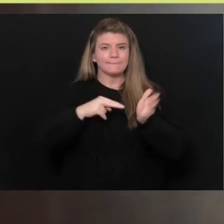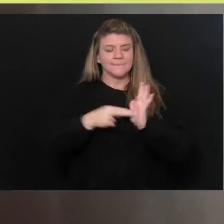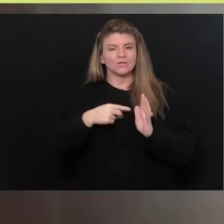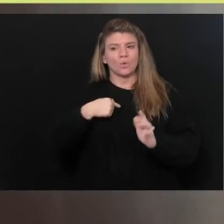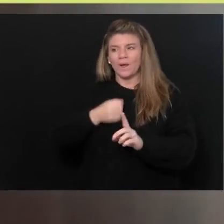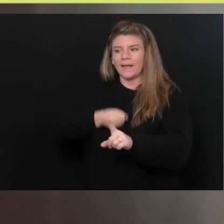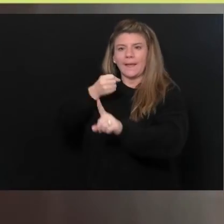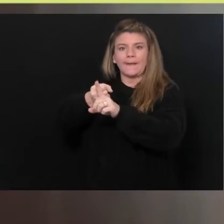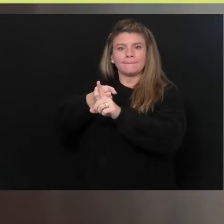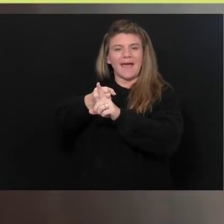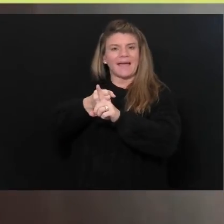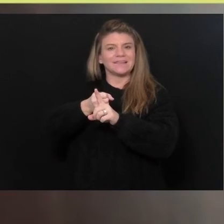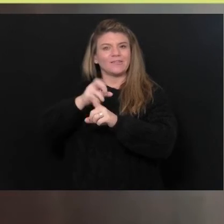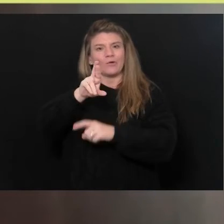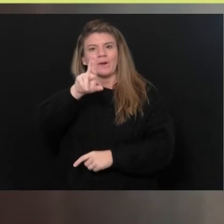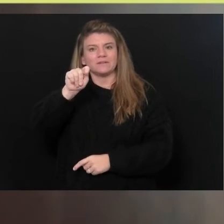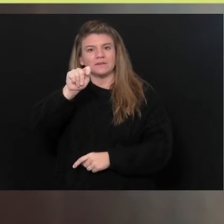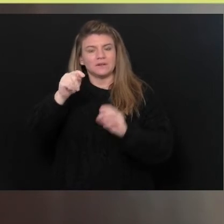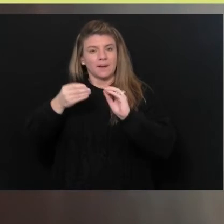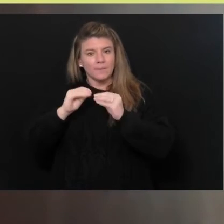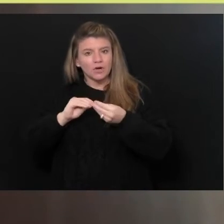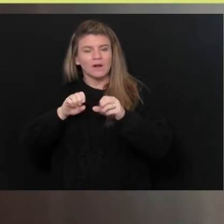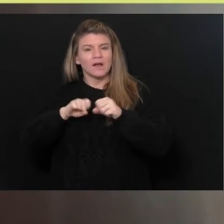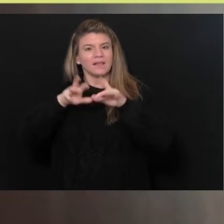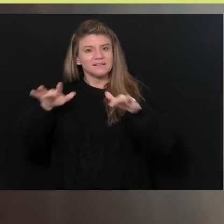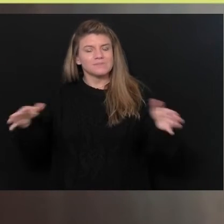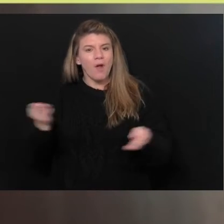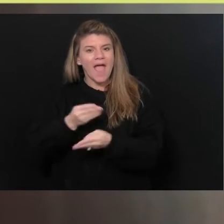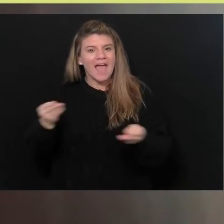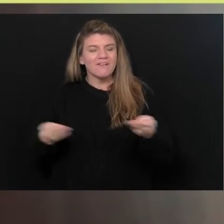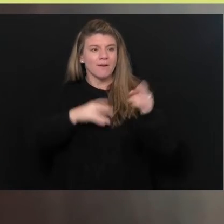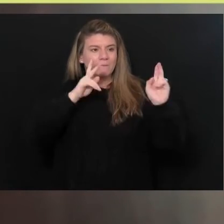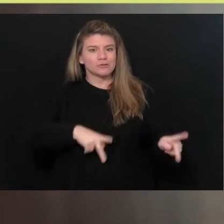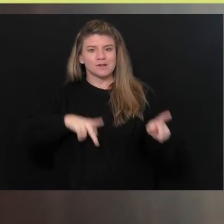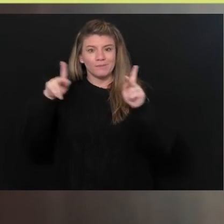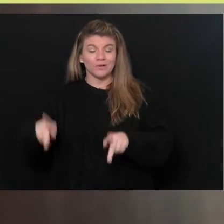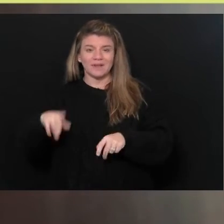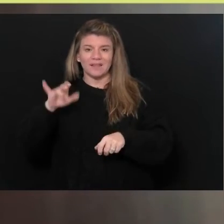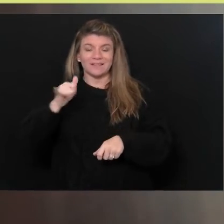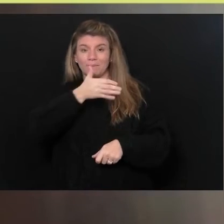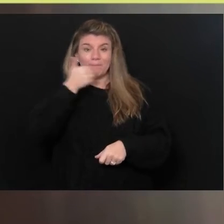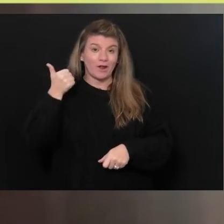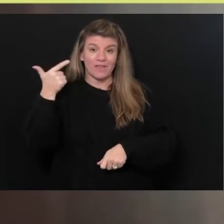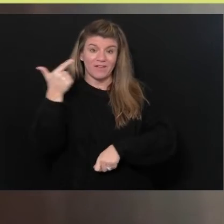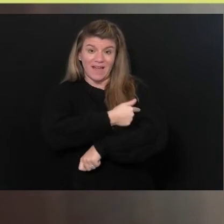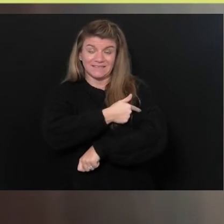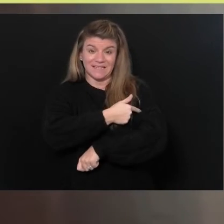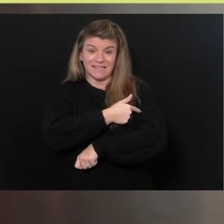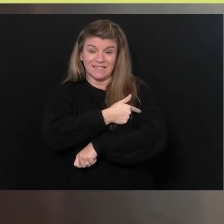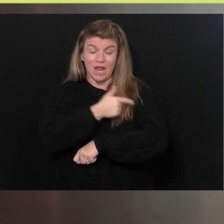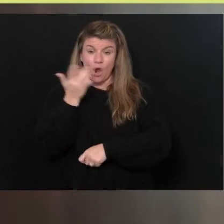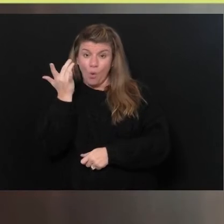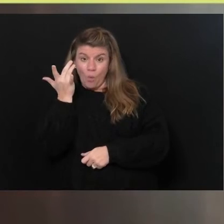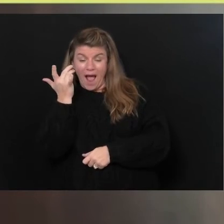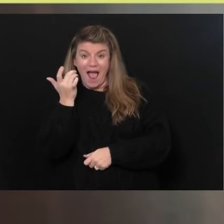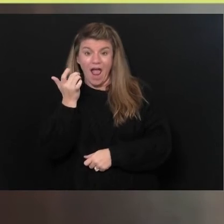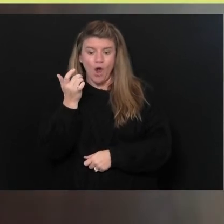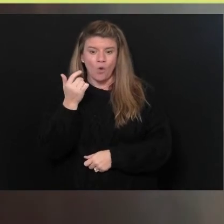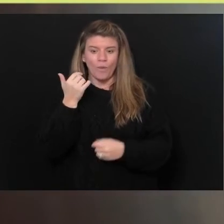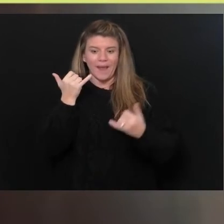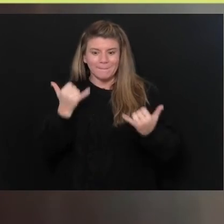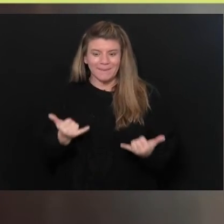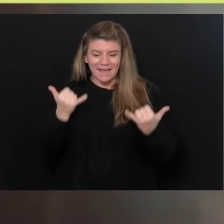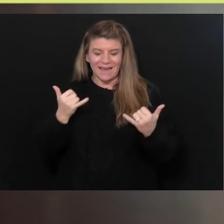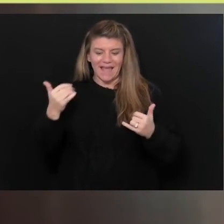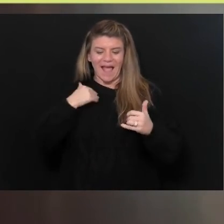impact the reproduction score, the spread from person to person, better than a vaccine, because we immediately have